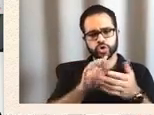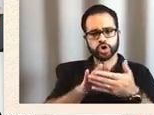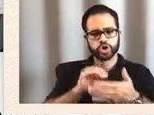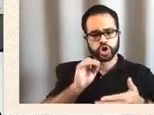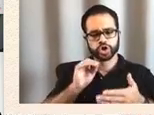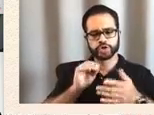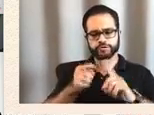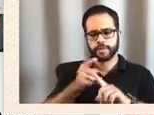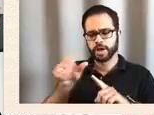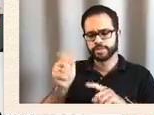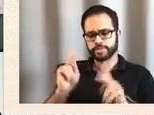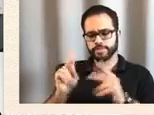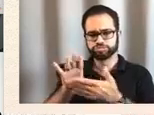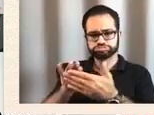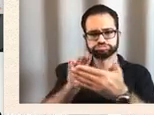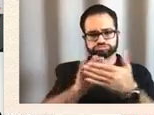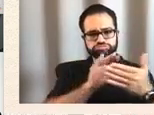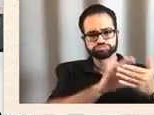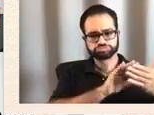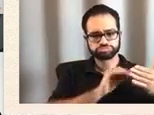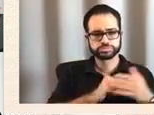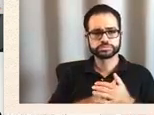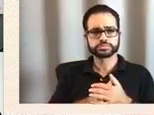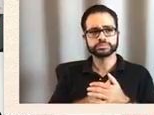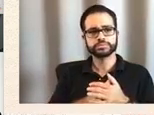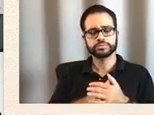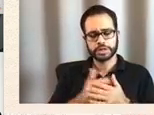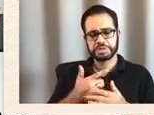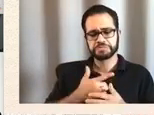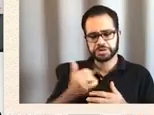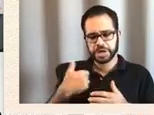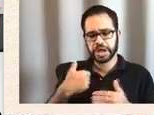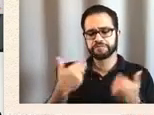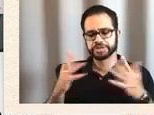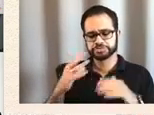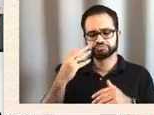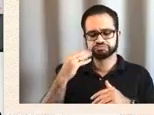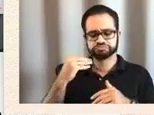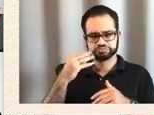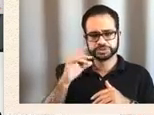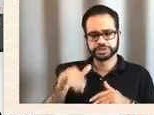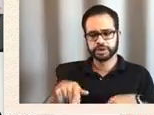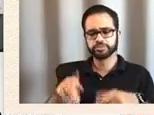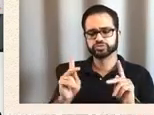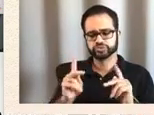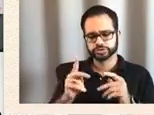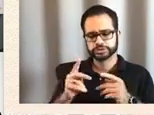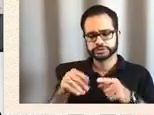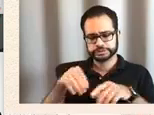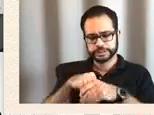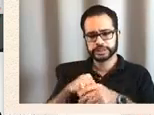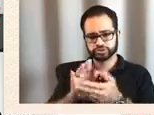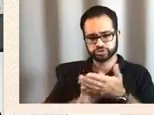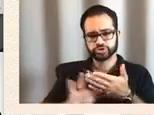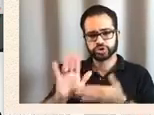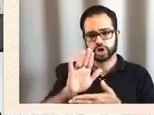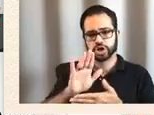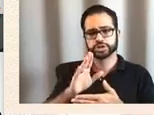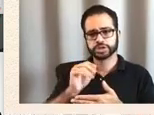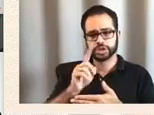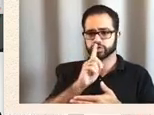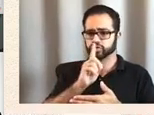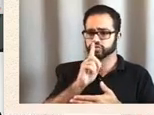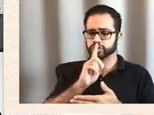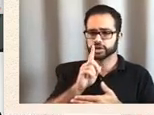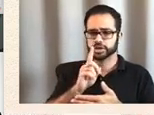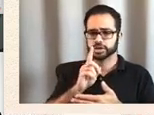others. And I feel like I've had the opportunity to do a lot of that while in college, and that's been one of the great